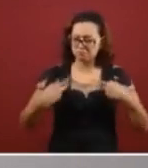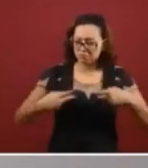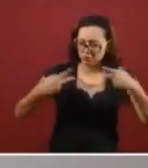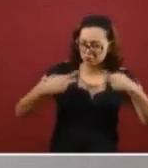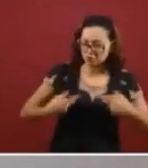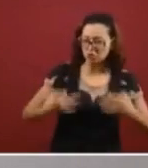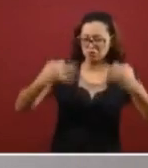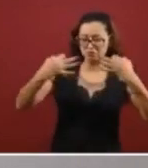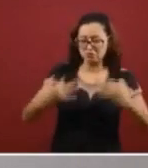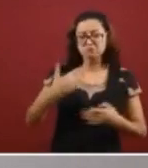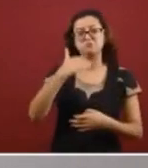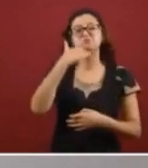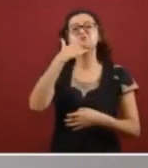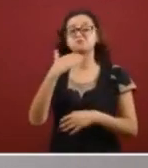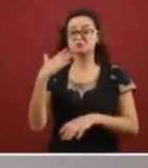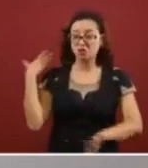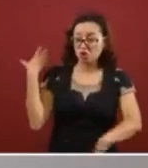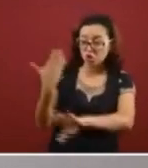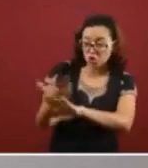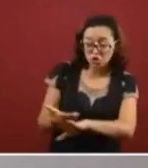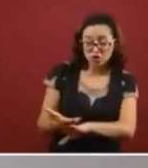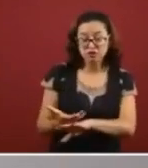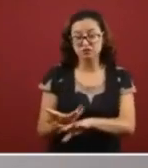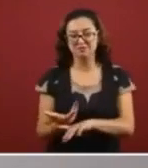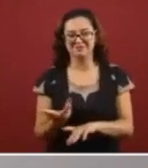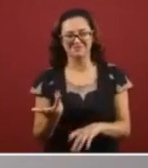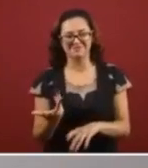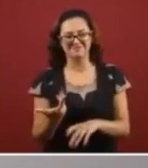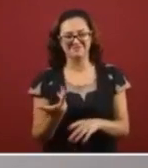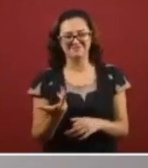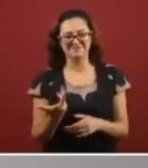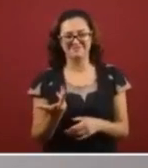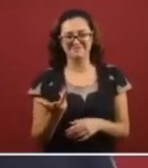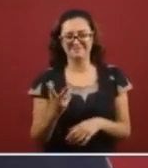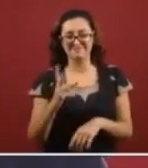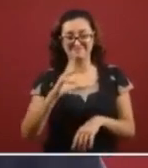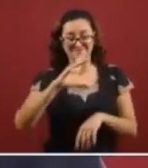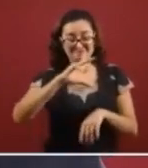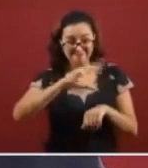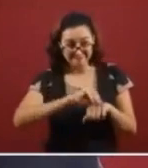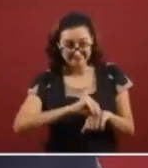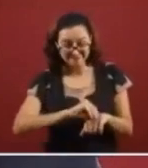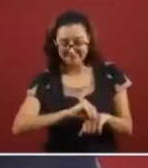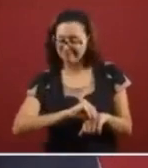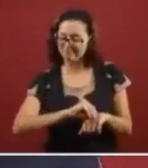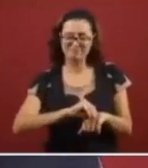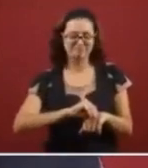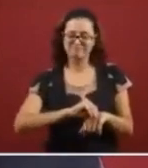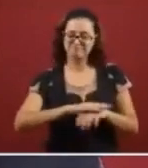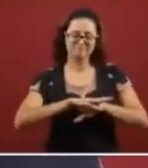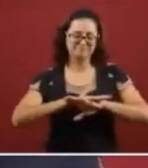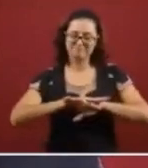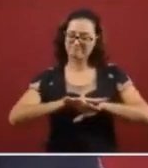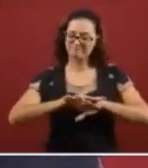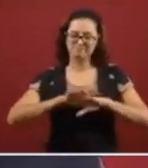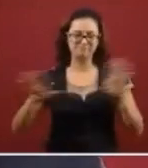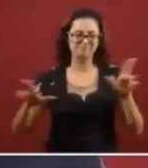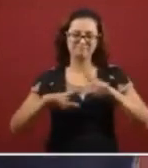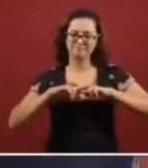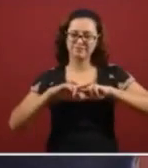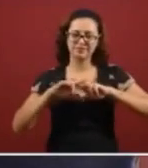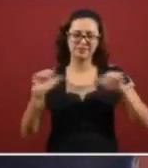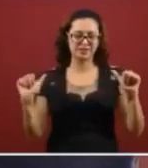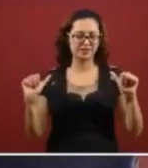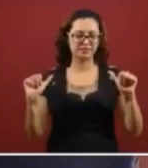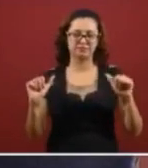affecting dignity of people is going to be por encima above